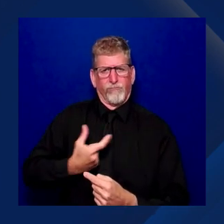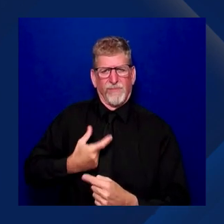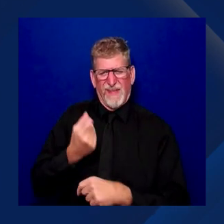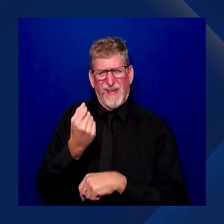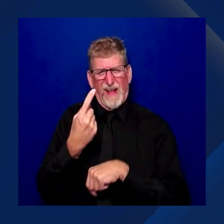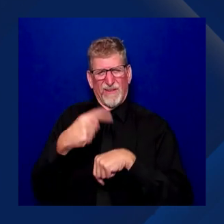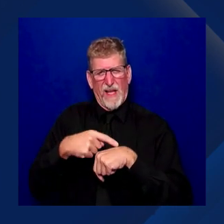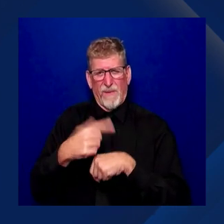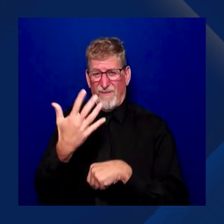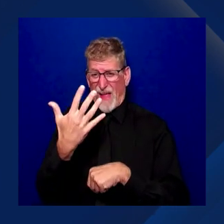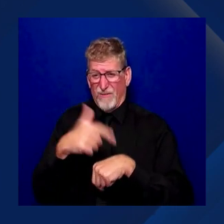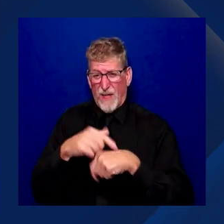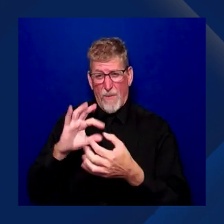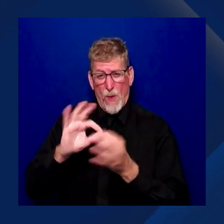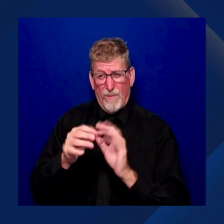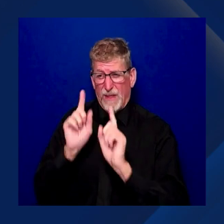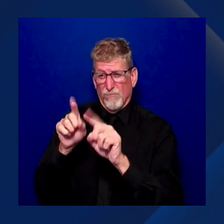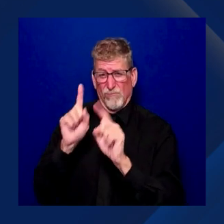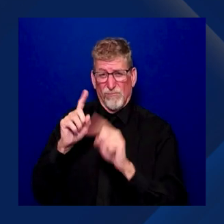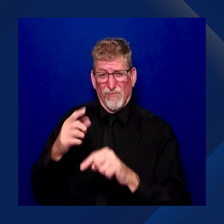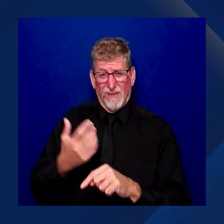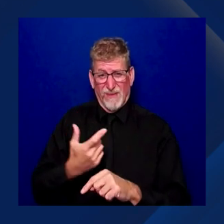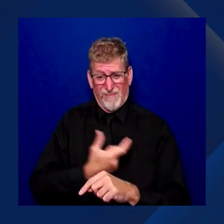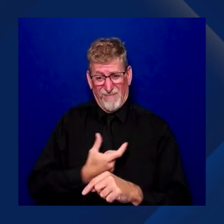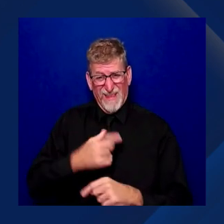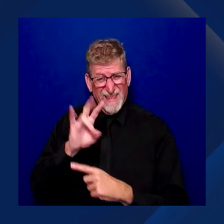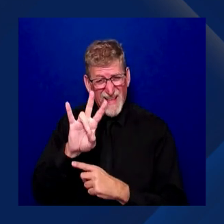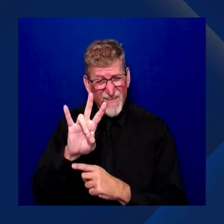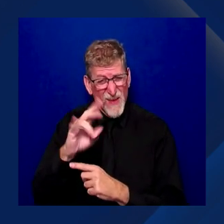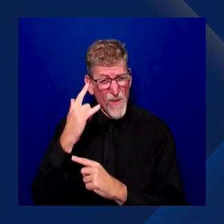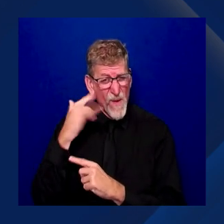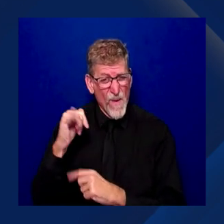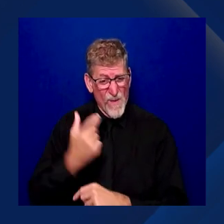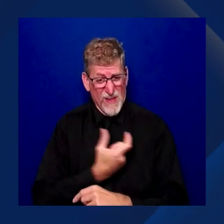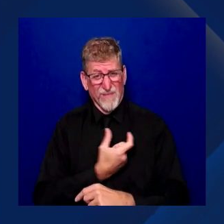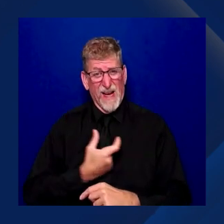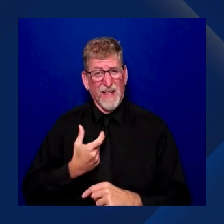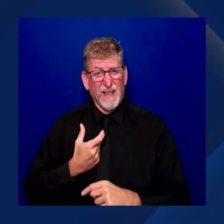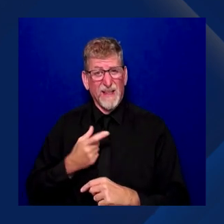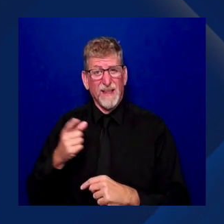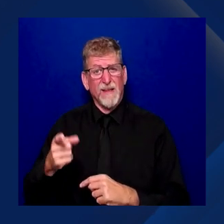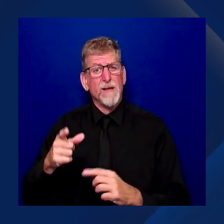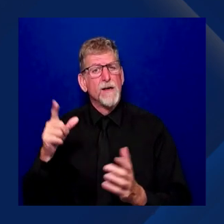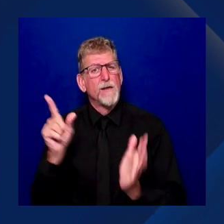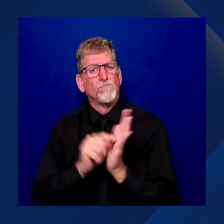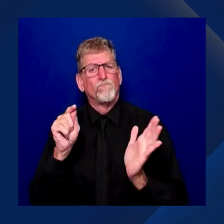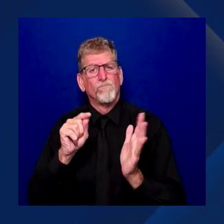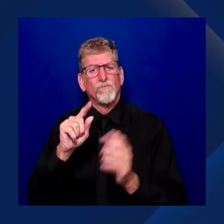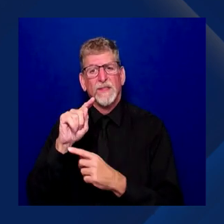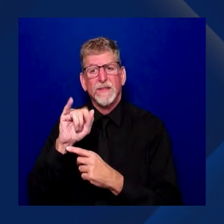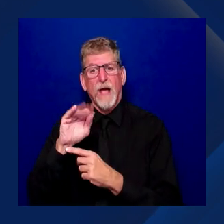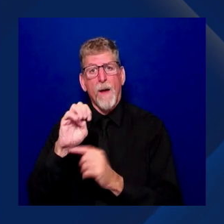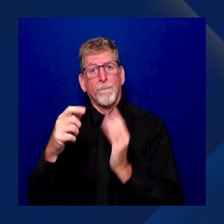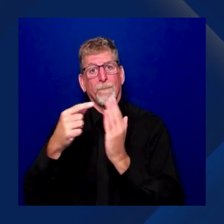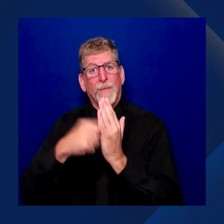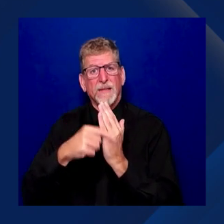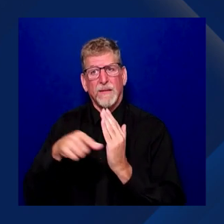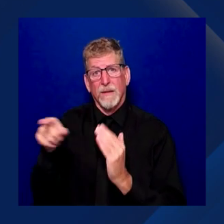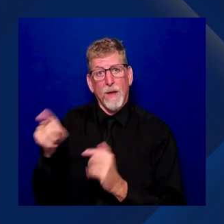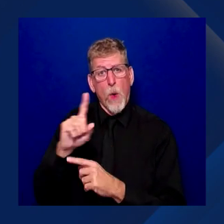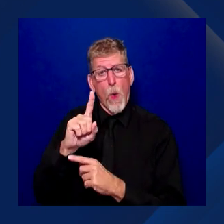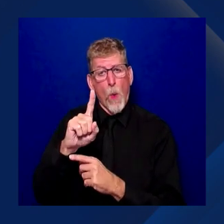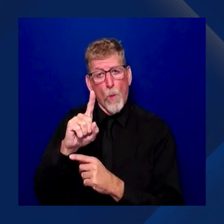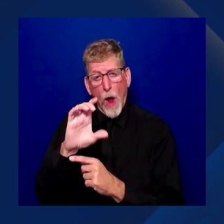gold medals. She's been featured in Time 100's Most Influential People list for 2 years in a row and